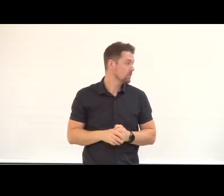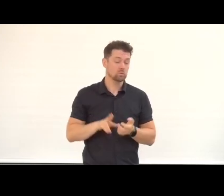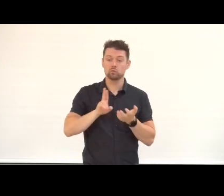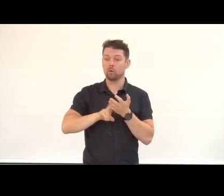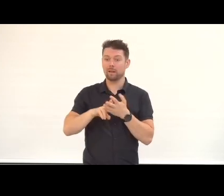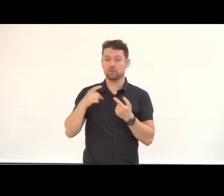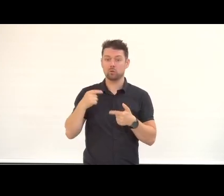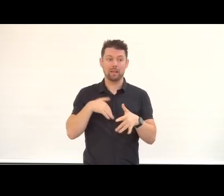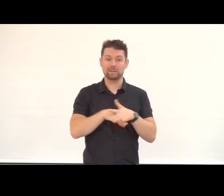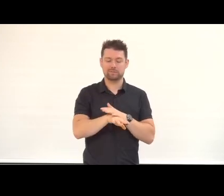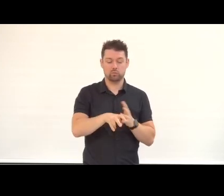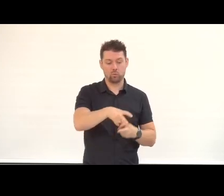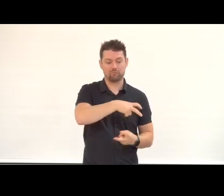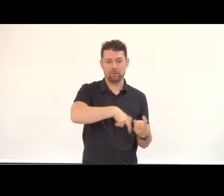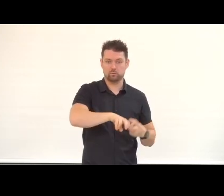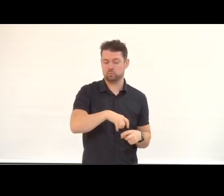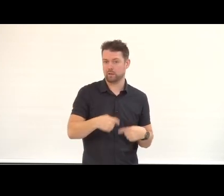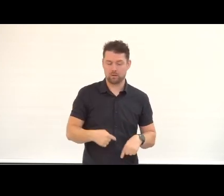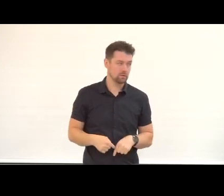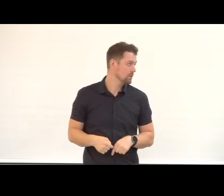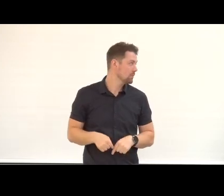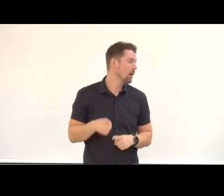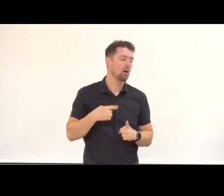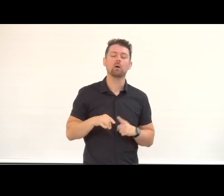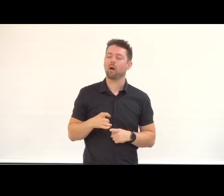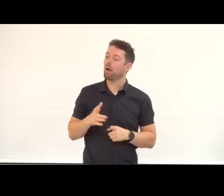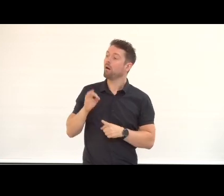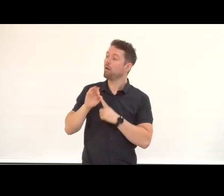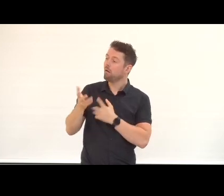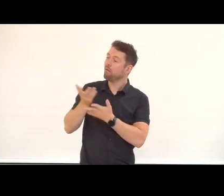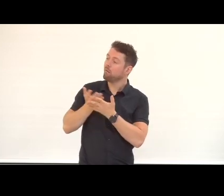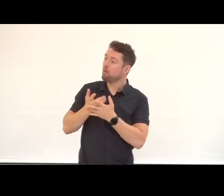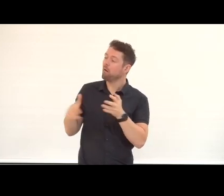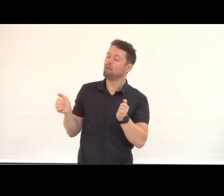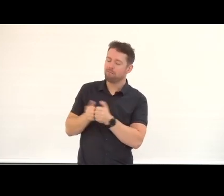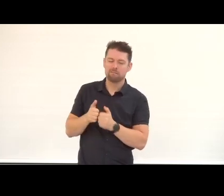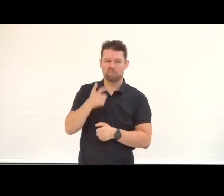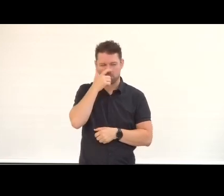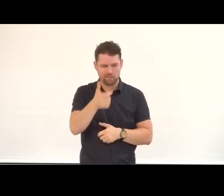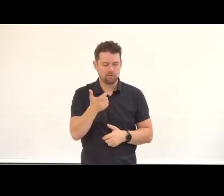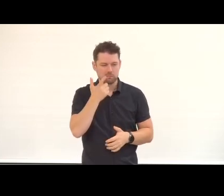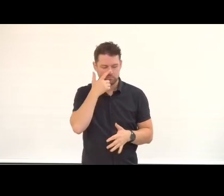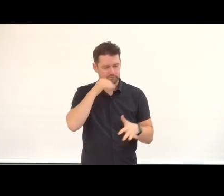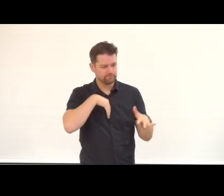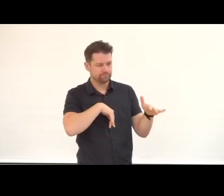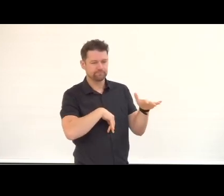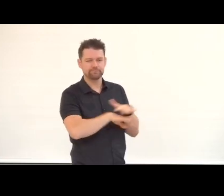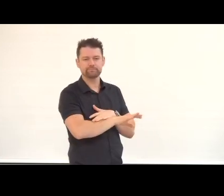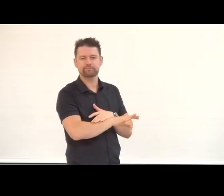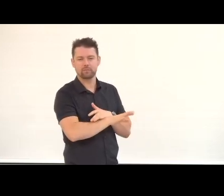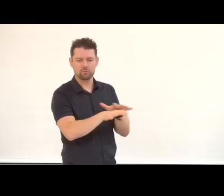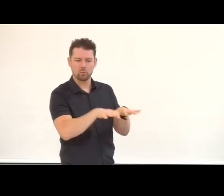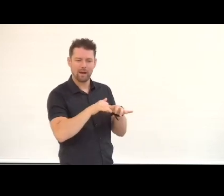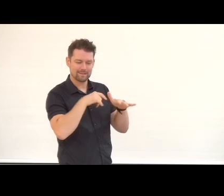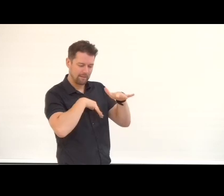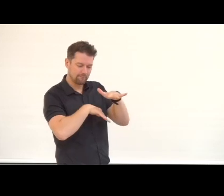in there and just walk around wherever you want. But we got special permissions and through negotiations to also go into these ice